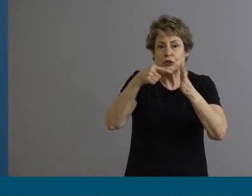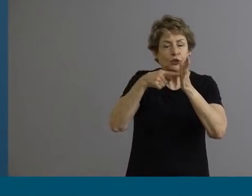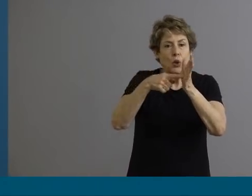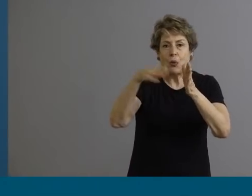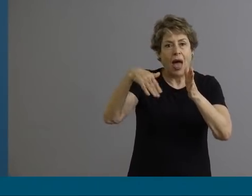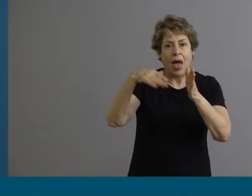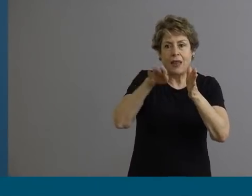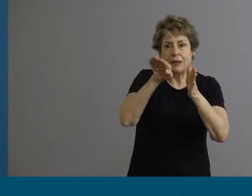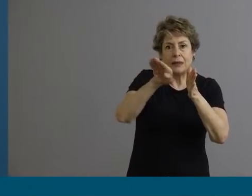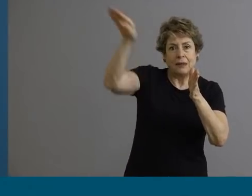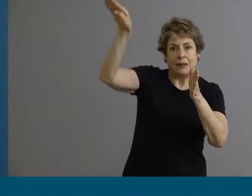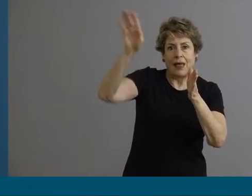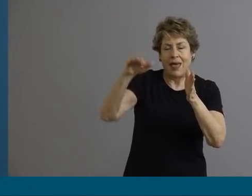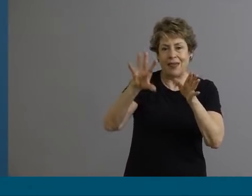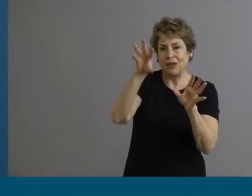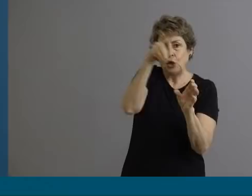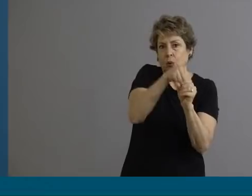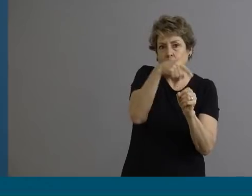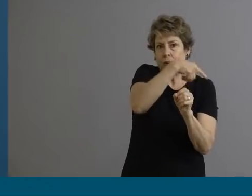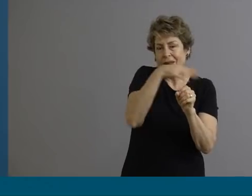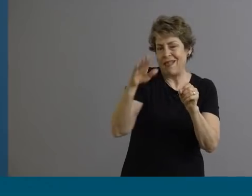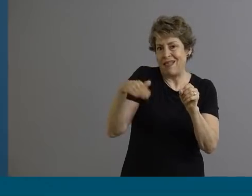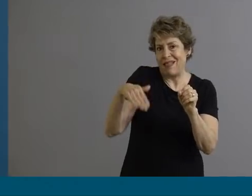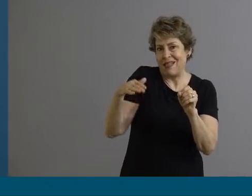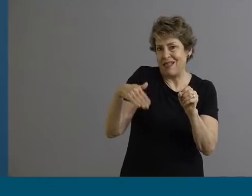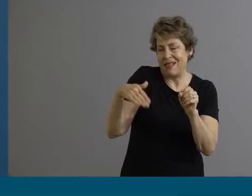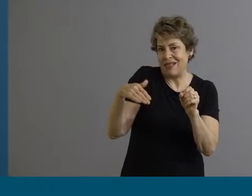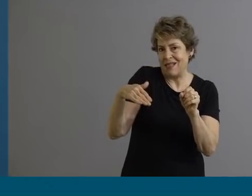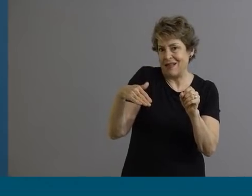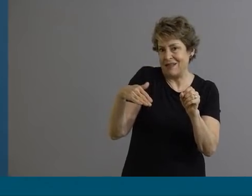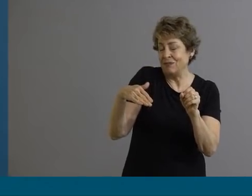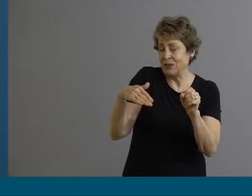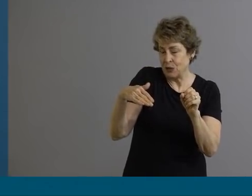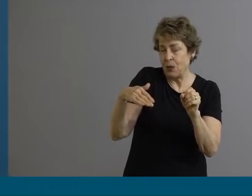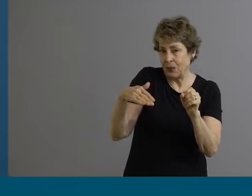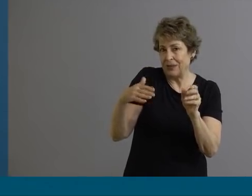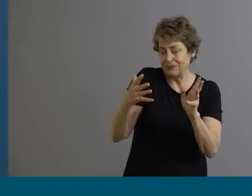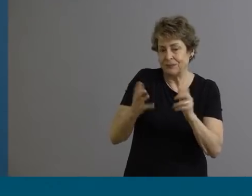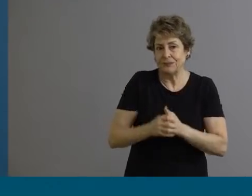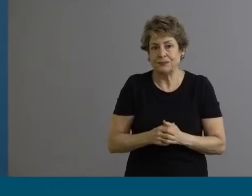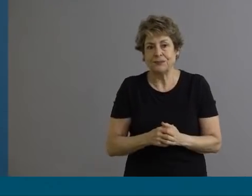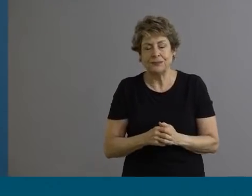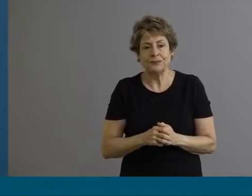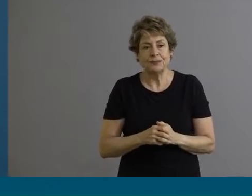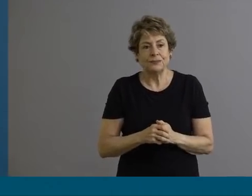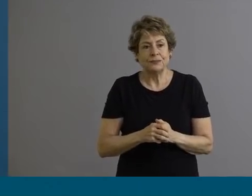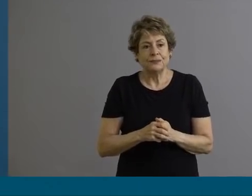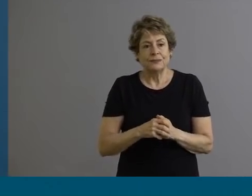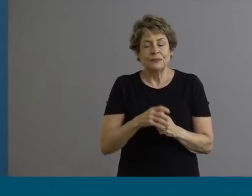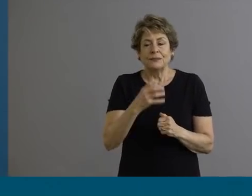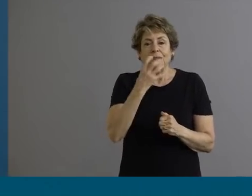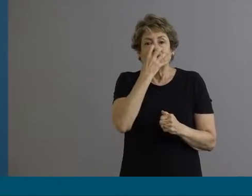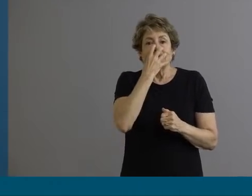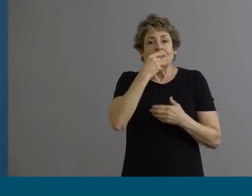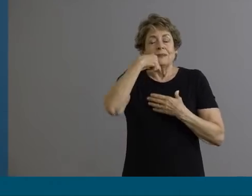This is ventilators. It's a rising number of ventilators, and people in the most